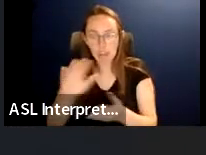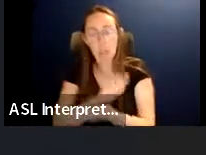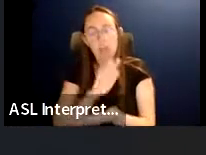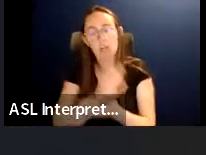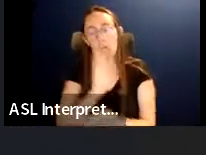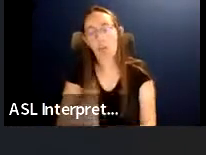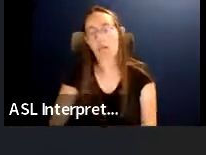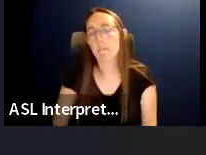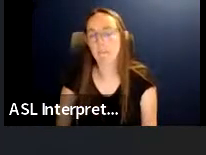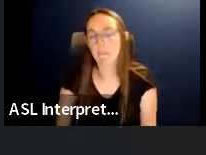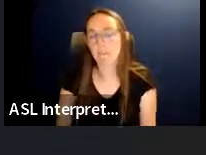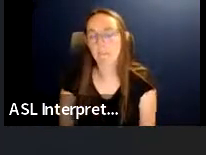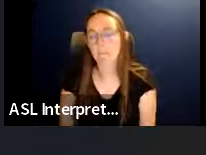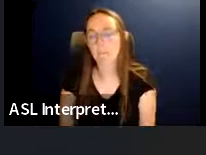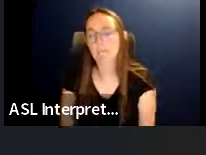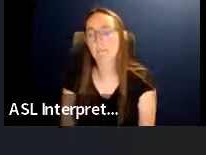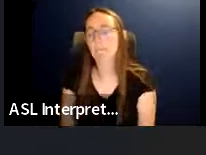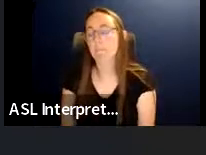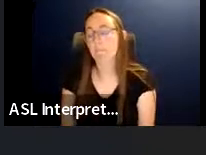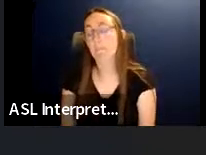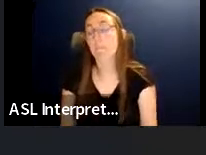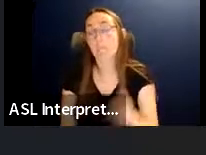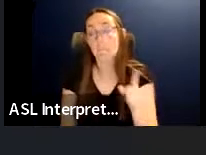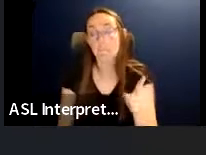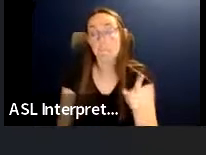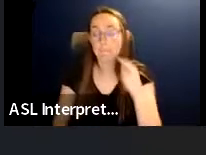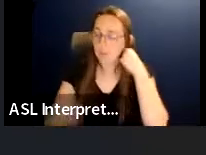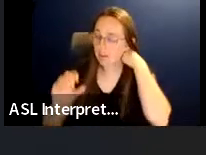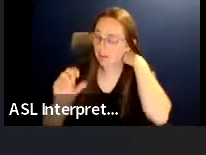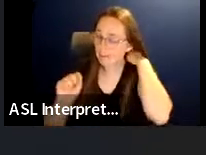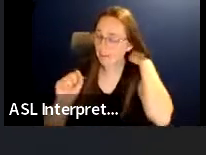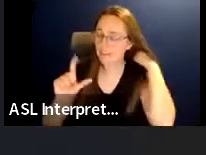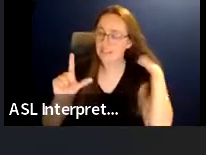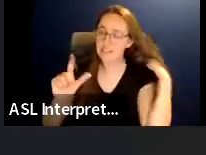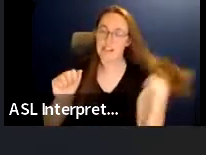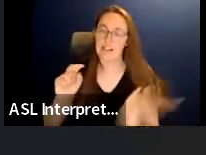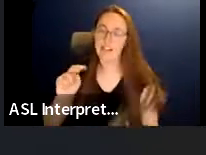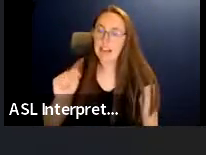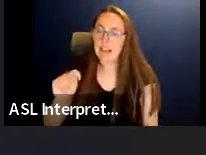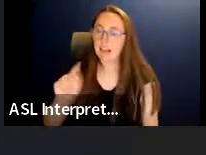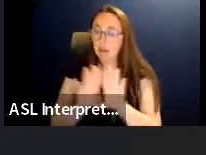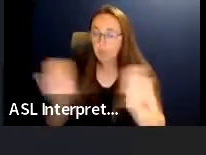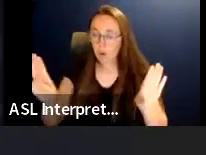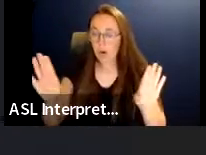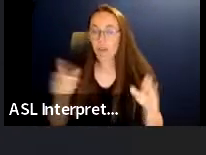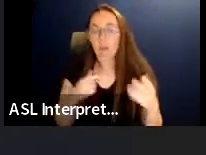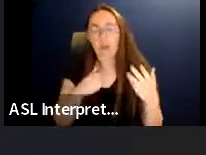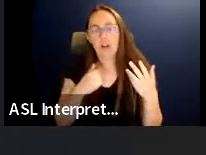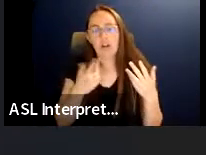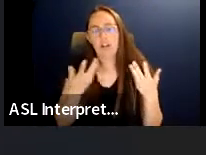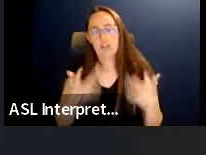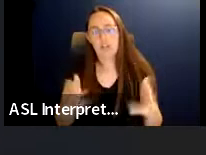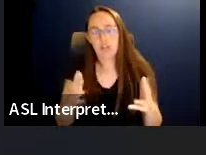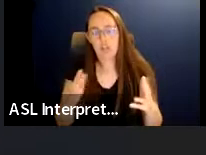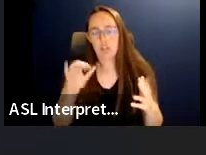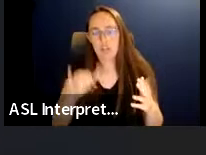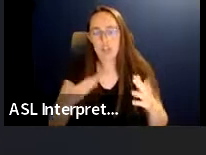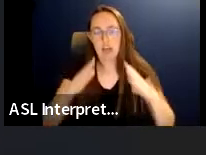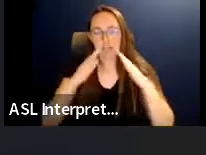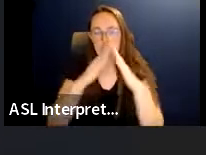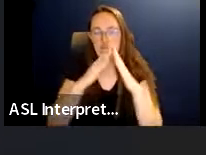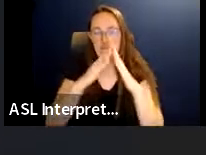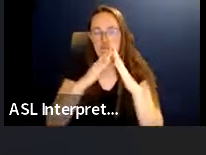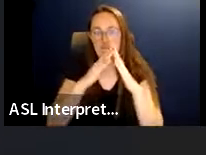showing you we were making slant boards. Now this is showing I've tipped the slant board upside down and I've